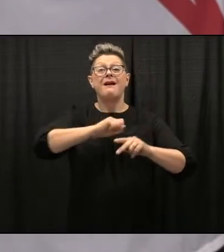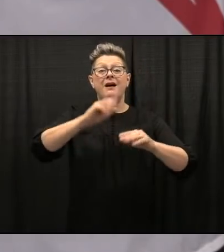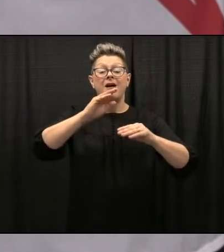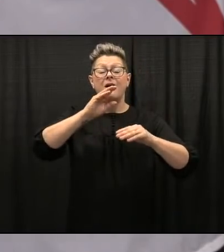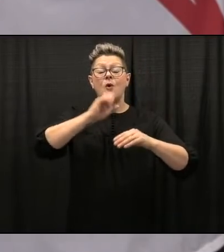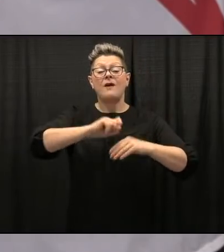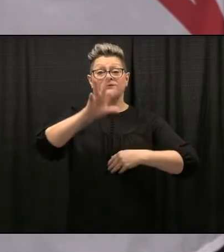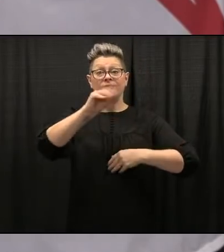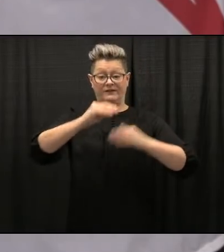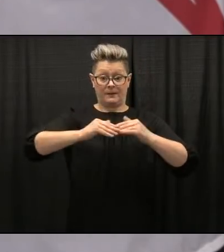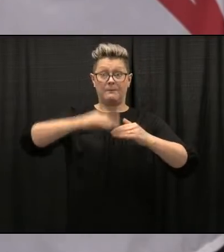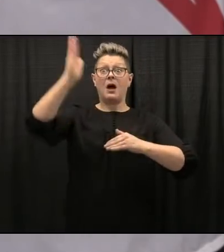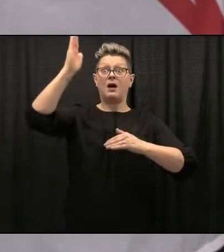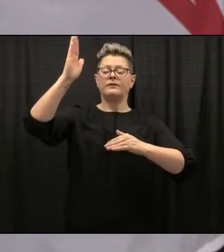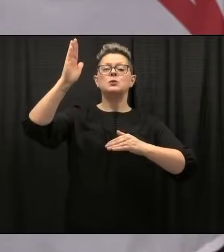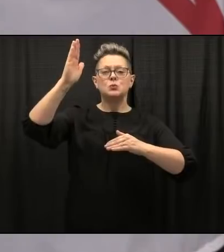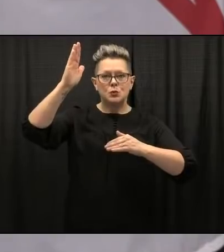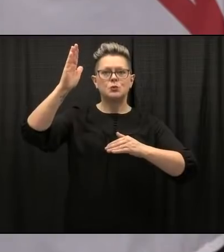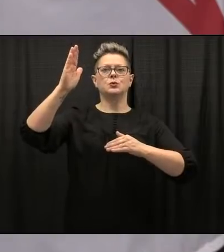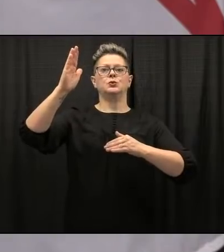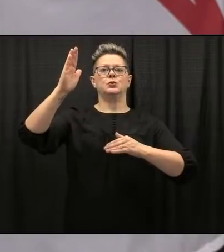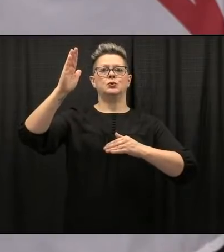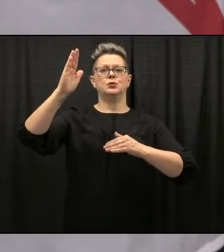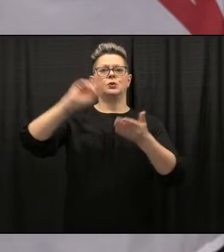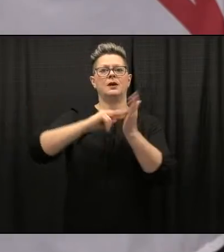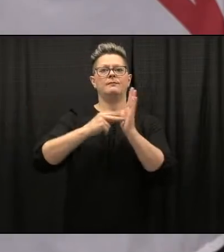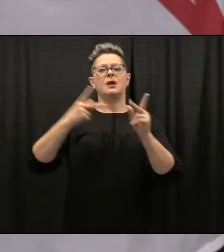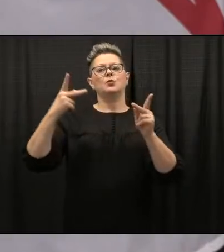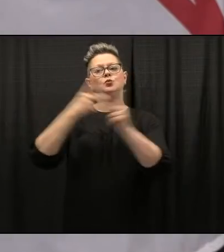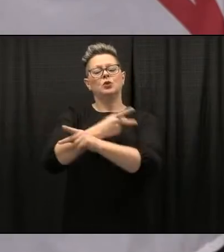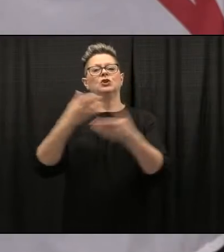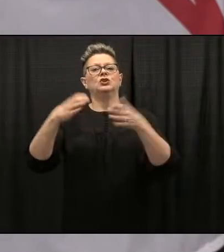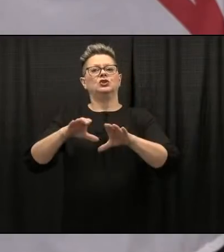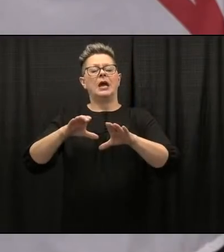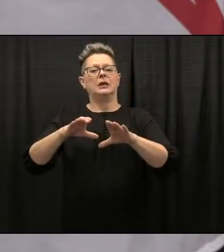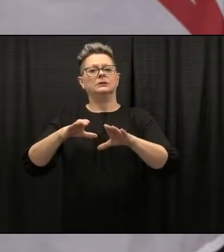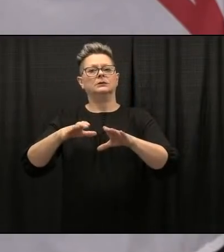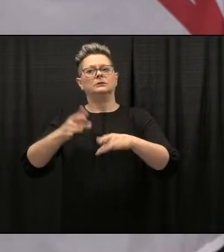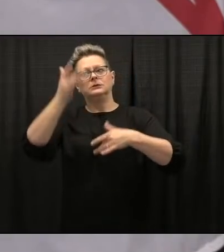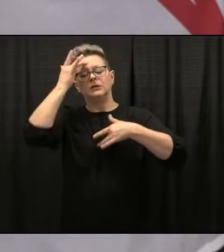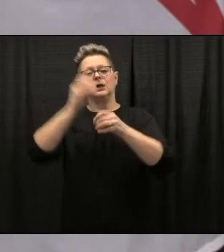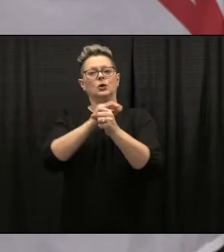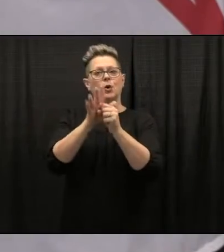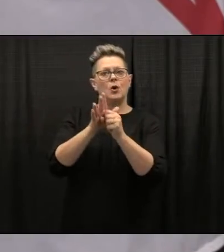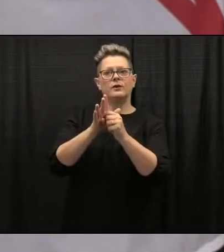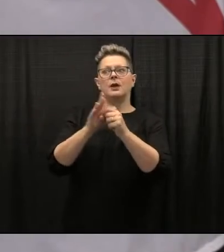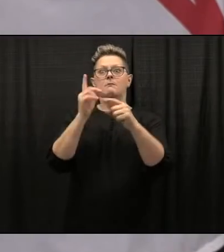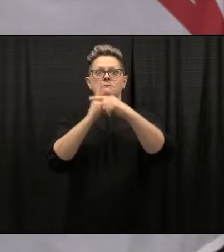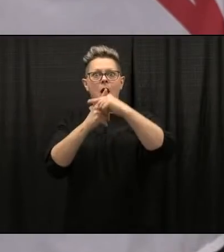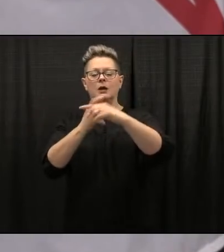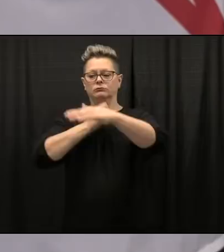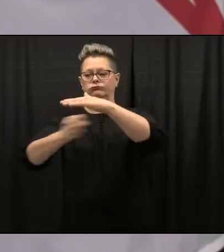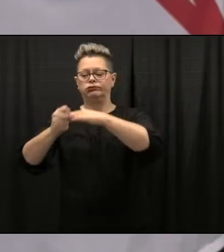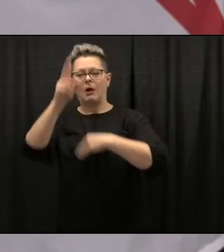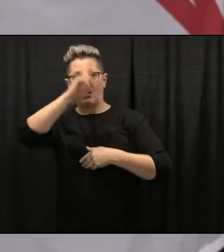it's 50 times rate of contracting COVID and being hospitalized with COVID compared to